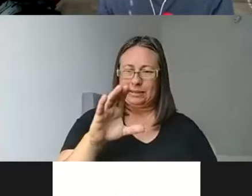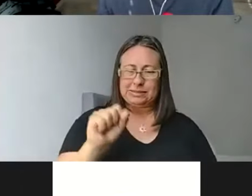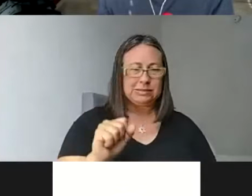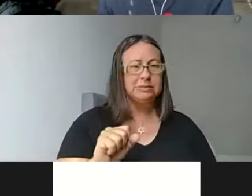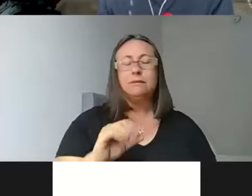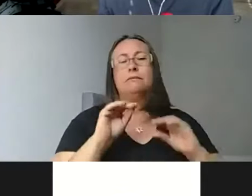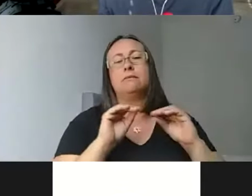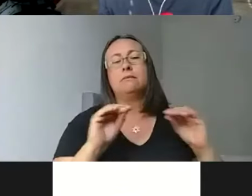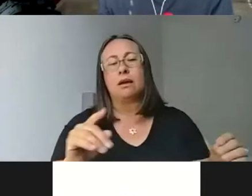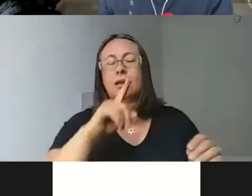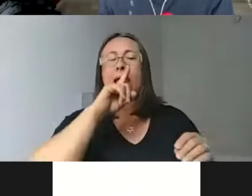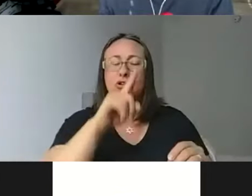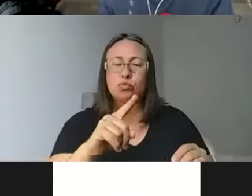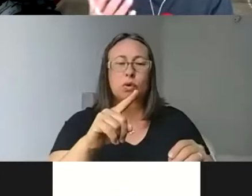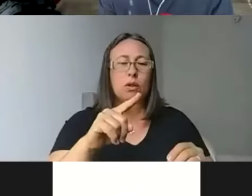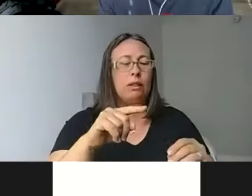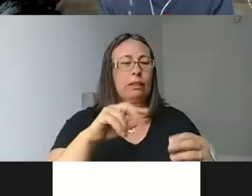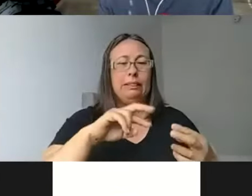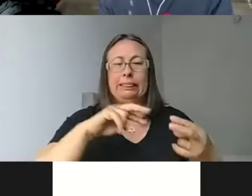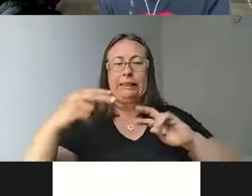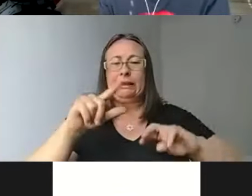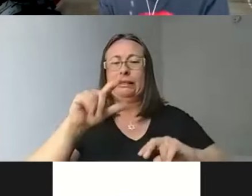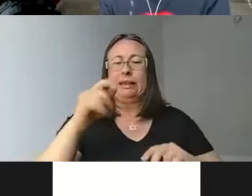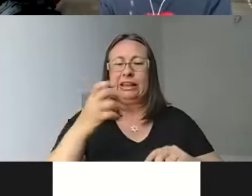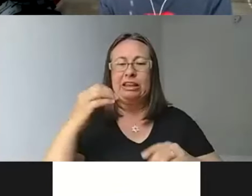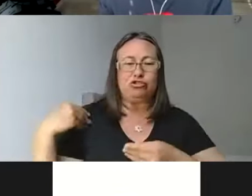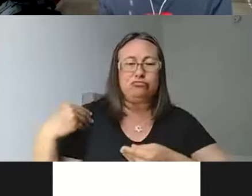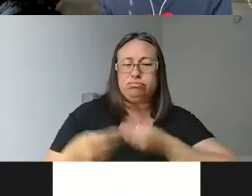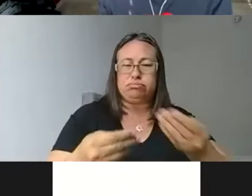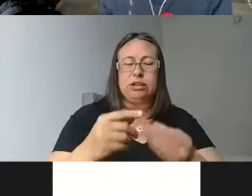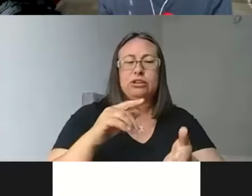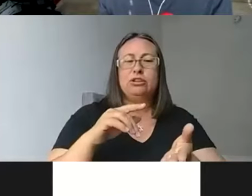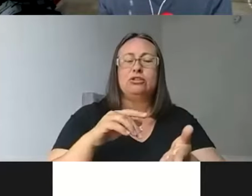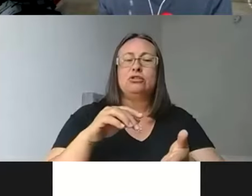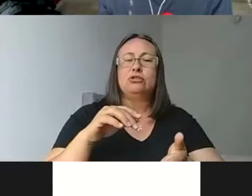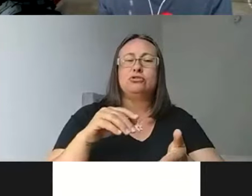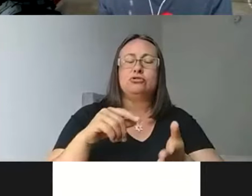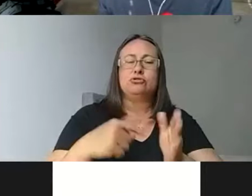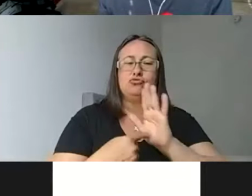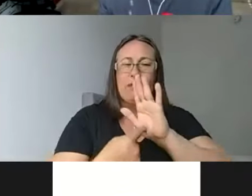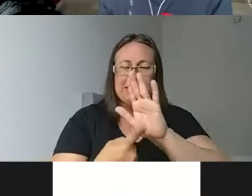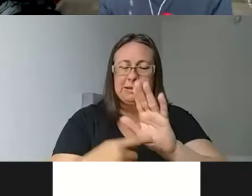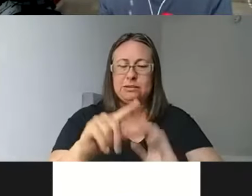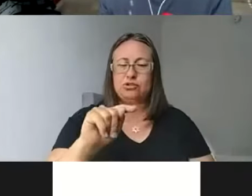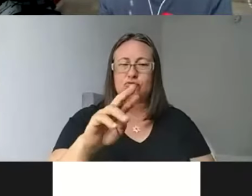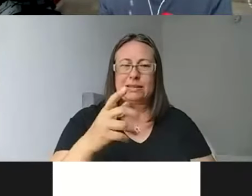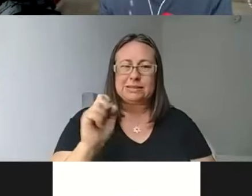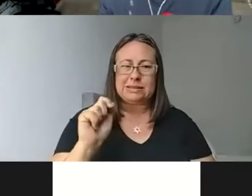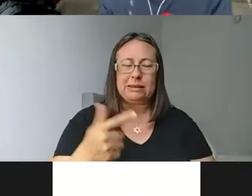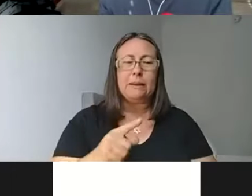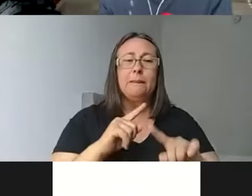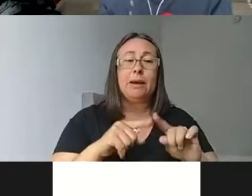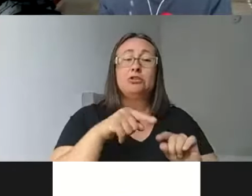actual lineage tracing experiments yet, but that's what we would follow up with. And she can predict lineages that go through